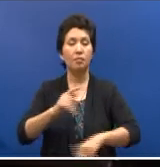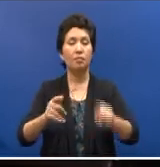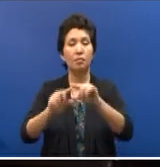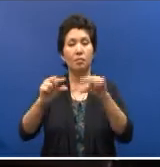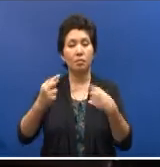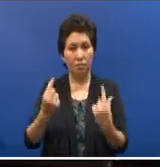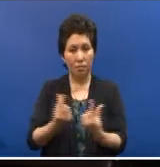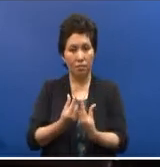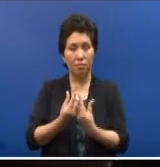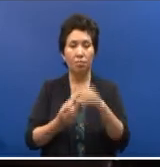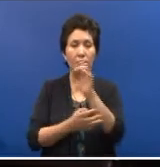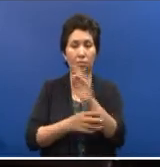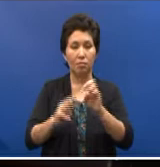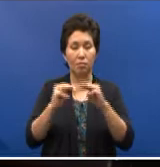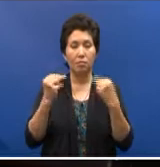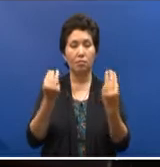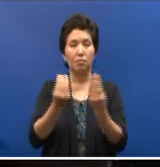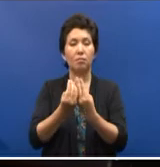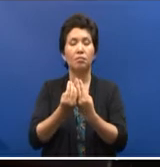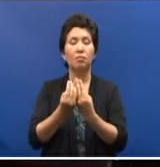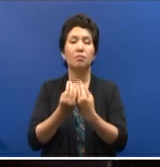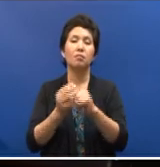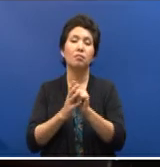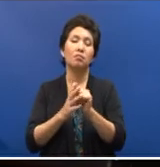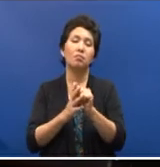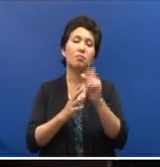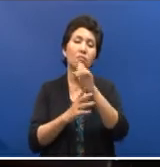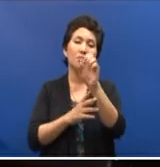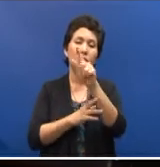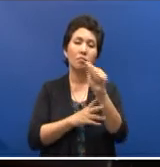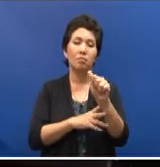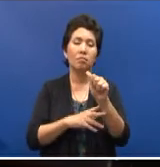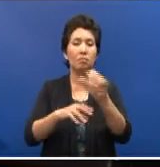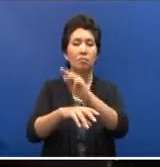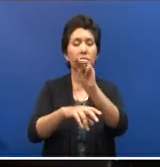groups of society are egalitarian in nature.